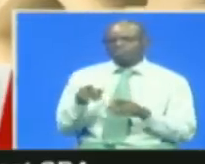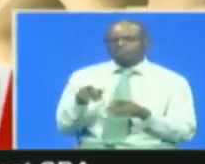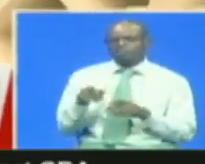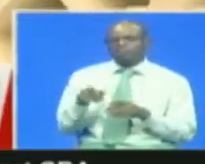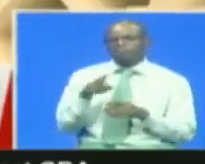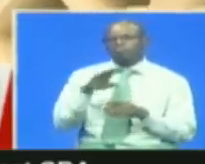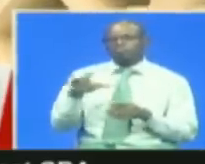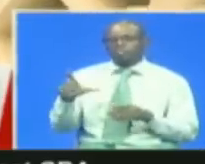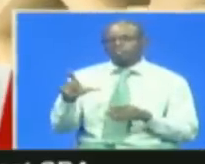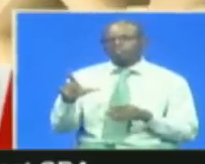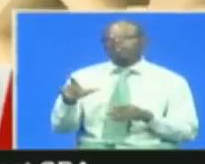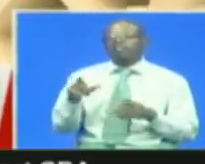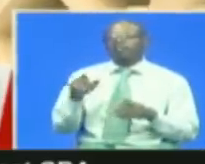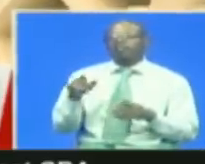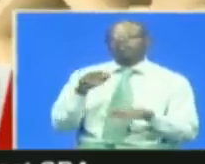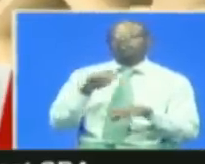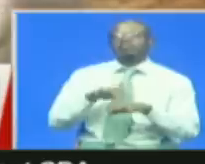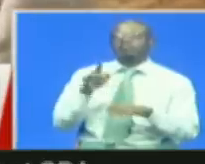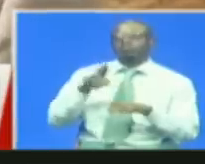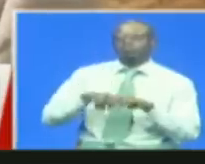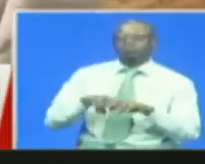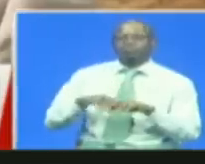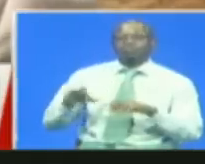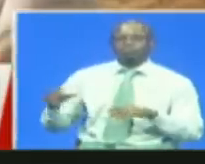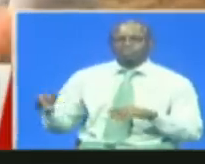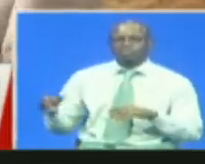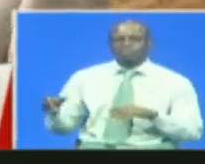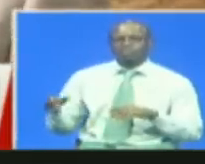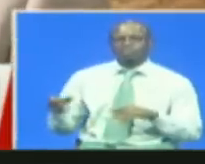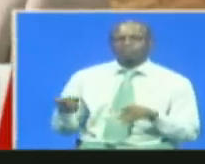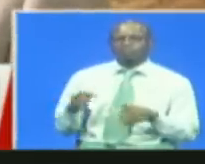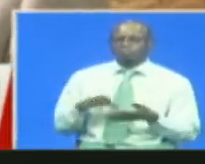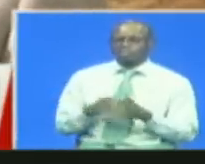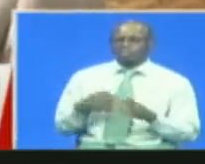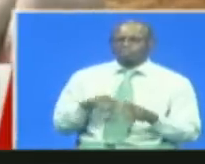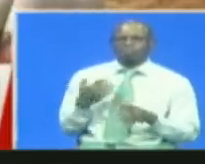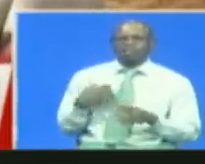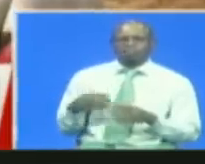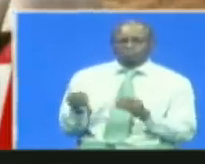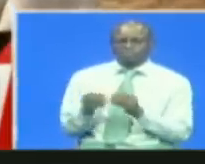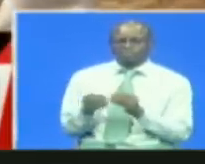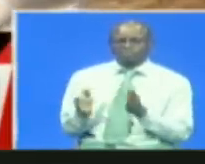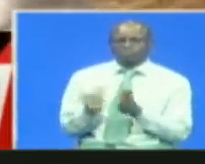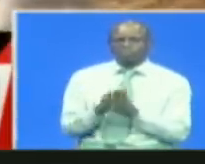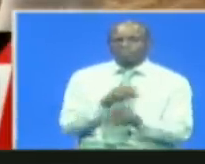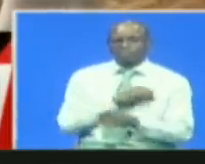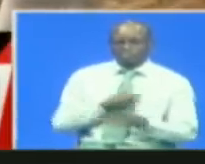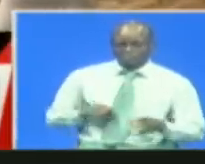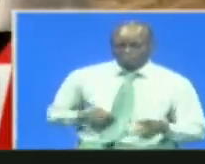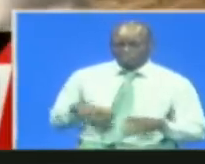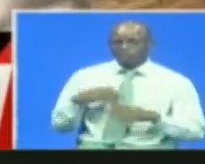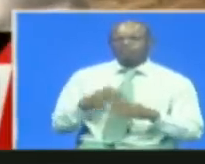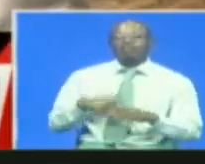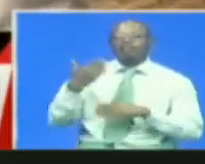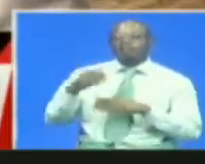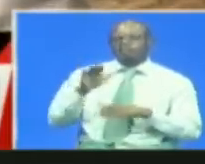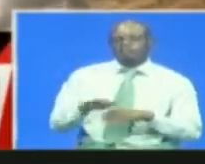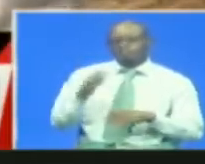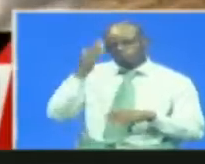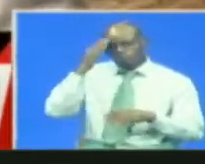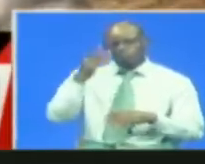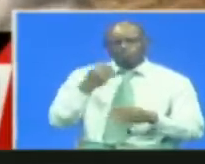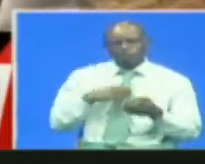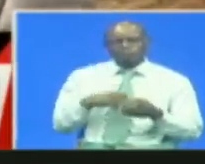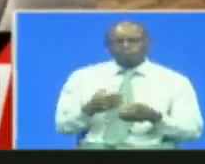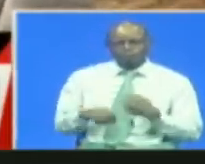is a bill that touches on counties. We'll have a kamgunji with the entire Senate on how to proceed to the next step, so that we don't, you know,